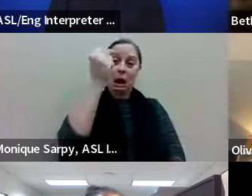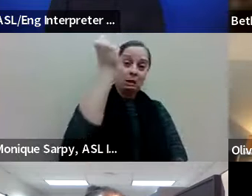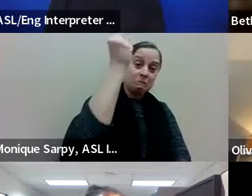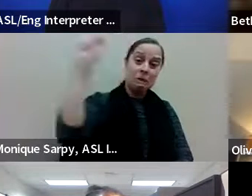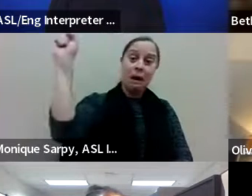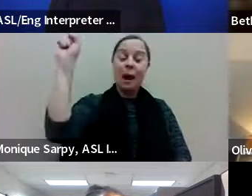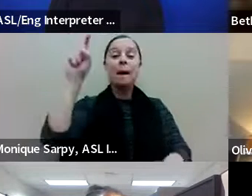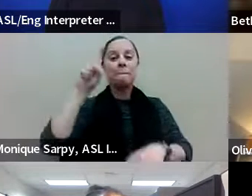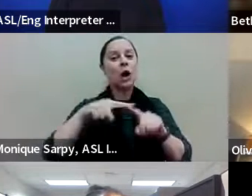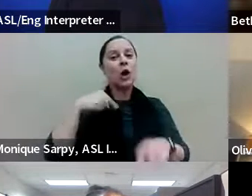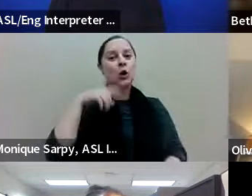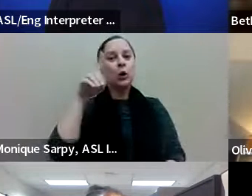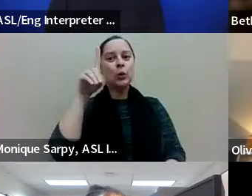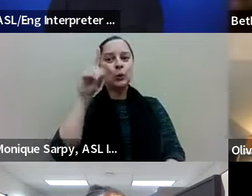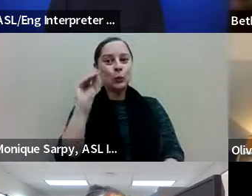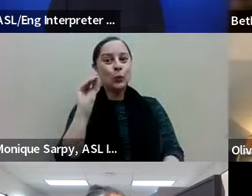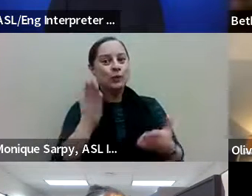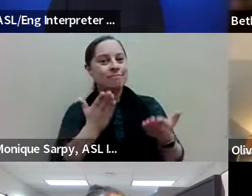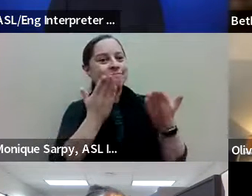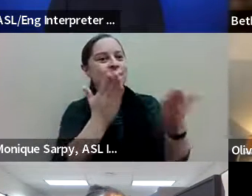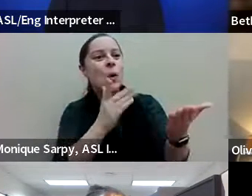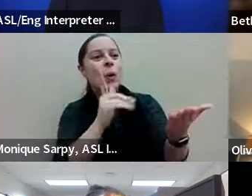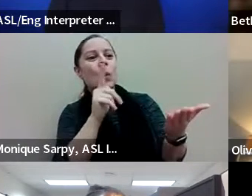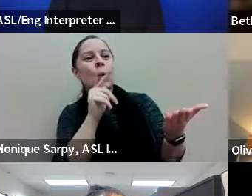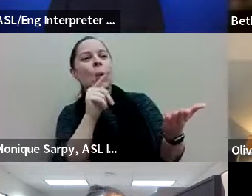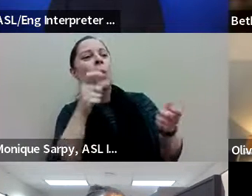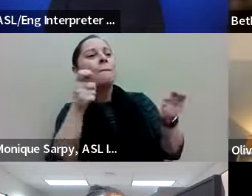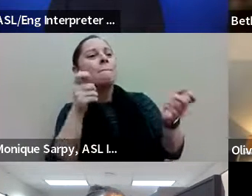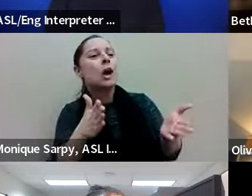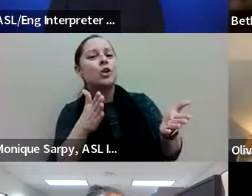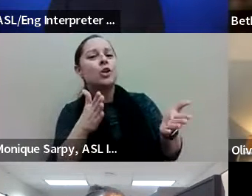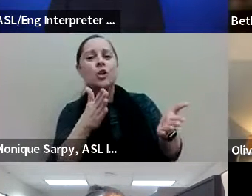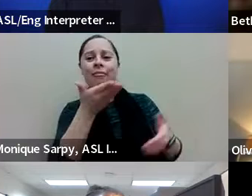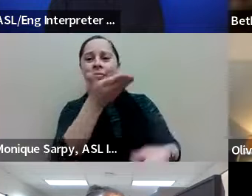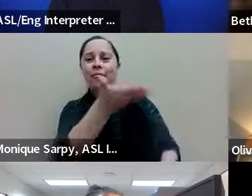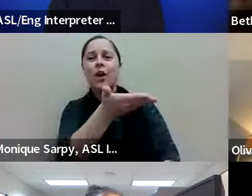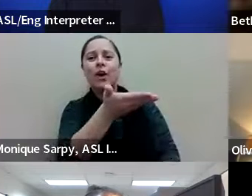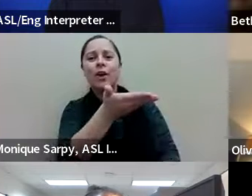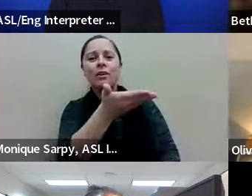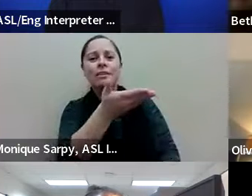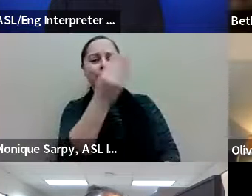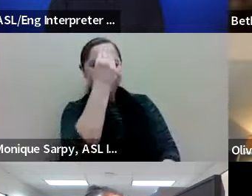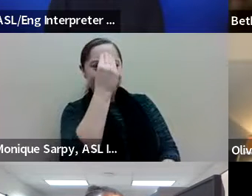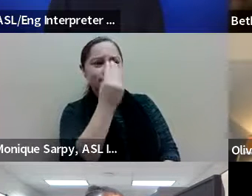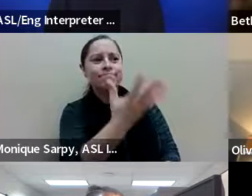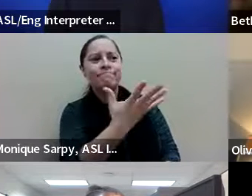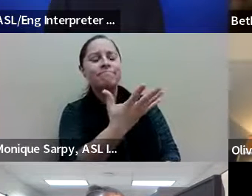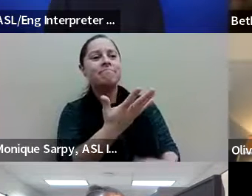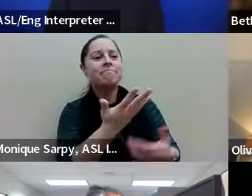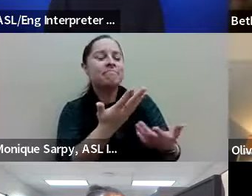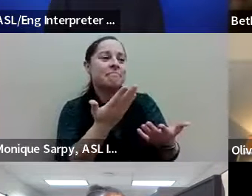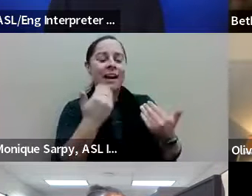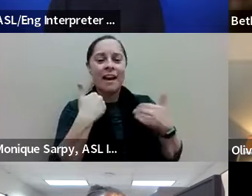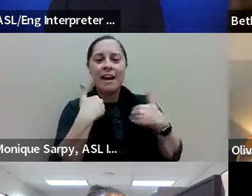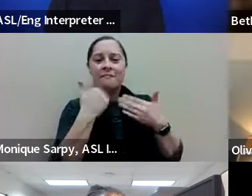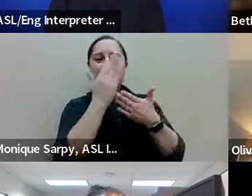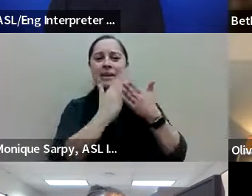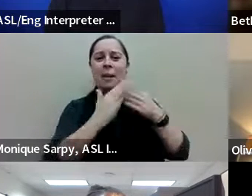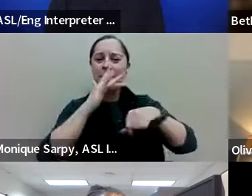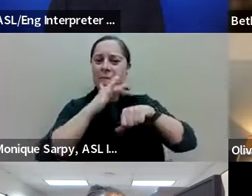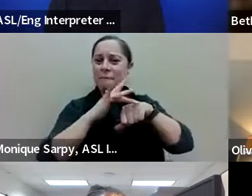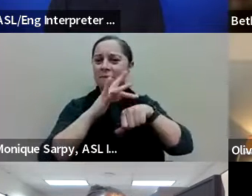make a suggestion to whoever might be the manager on site about having some available